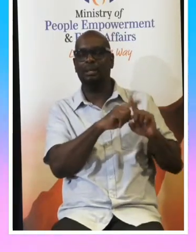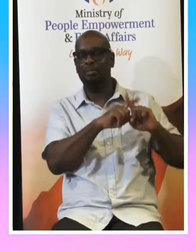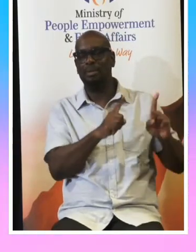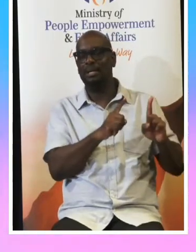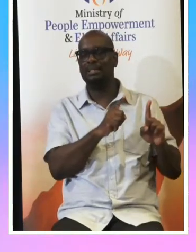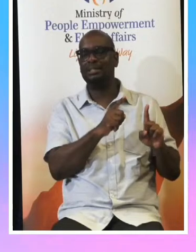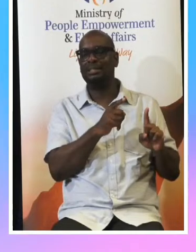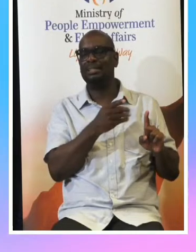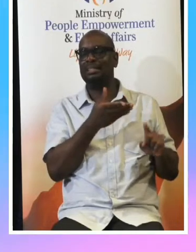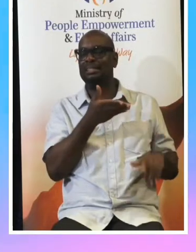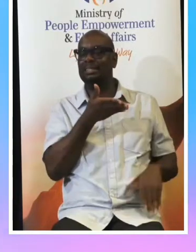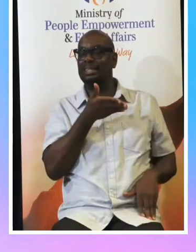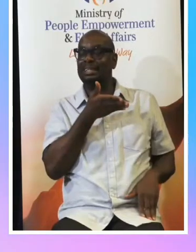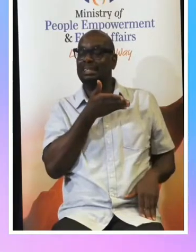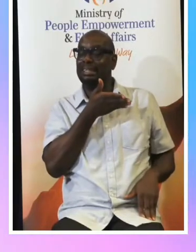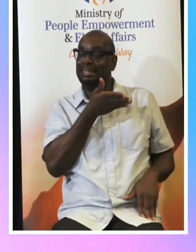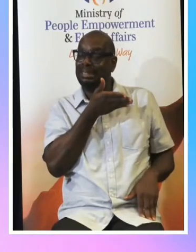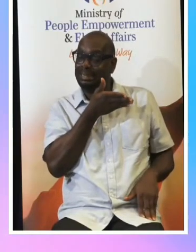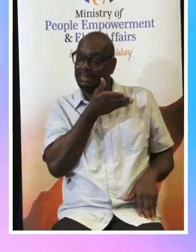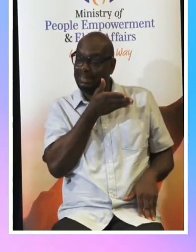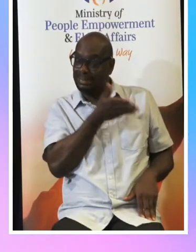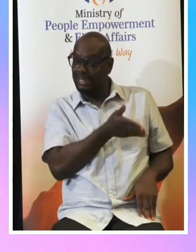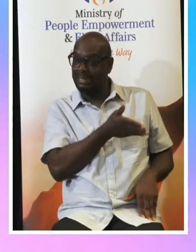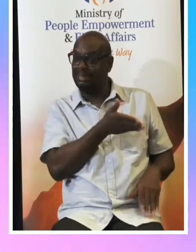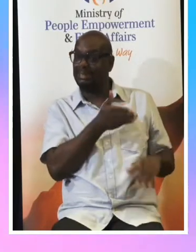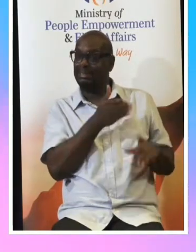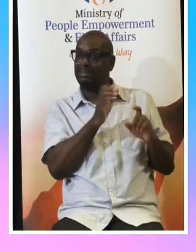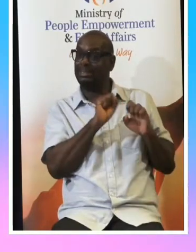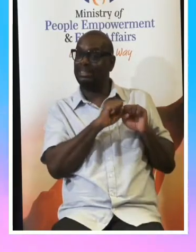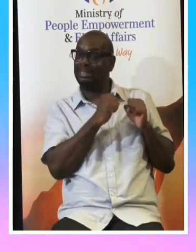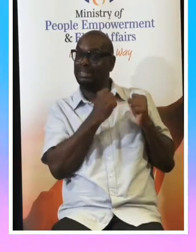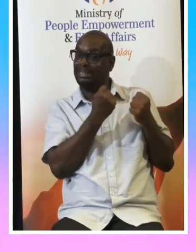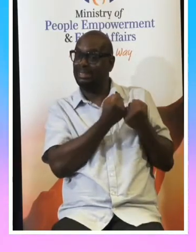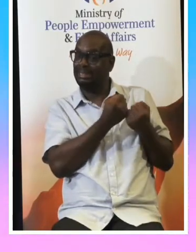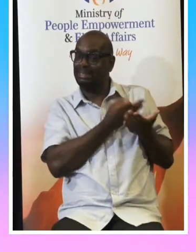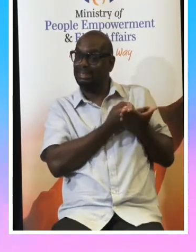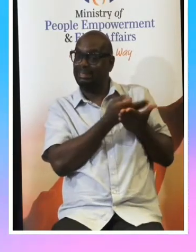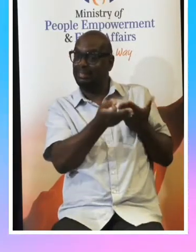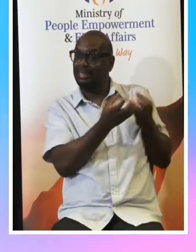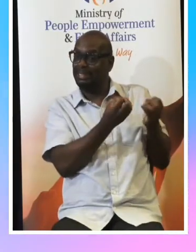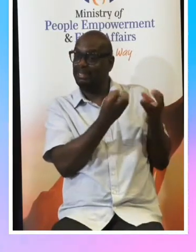an elitist and colonial education system that fails